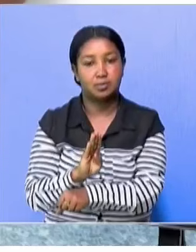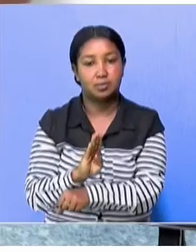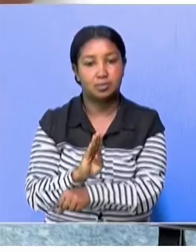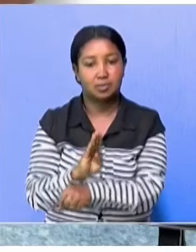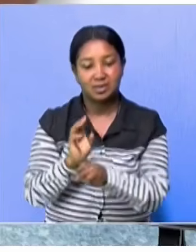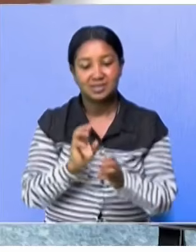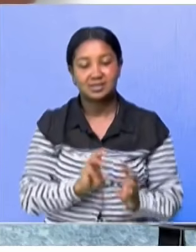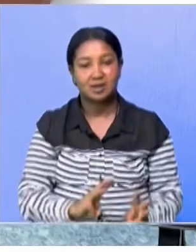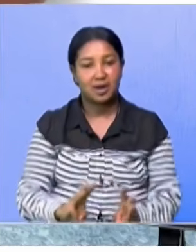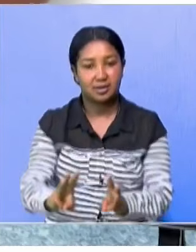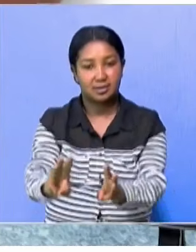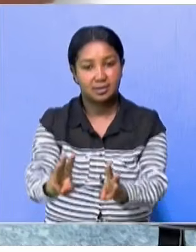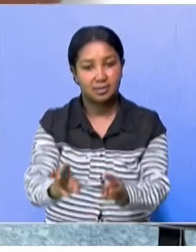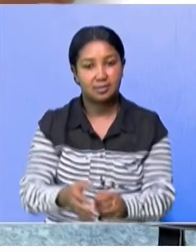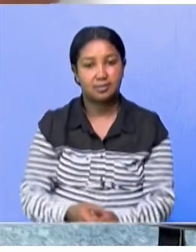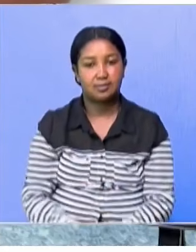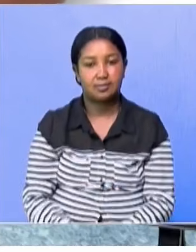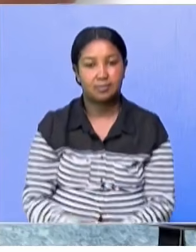street.